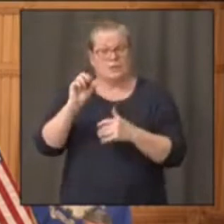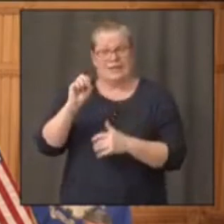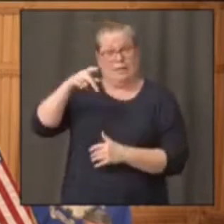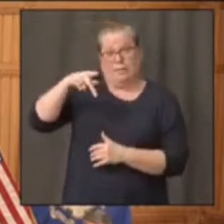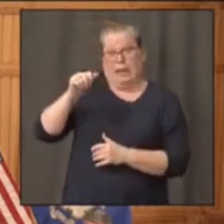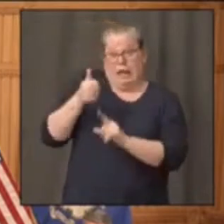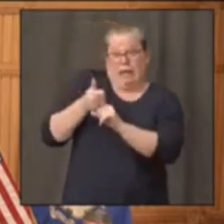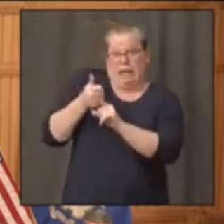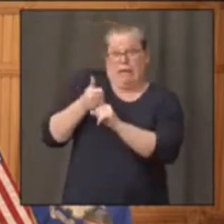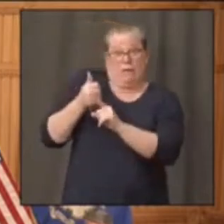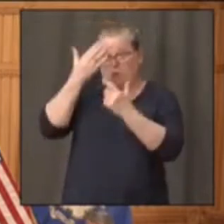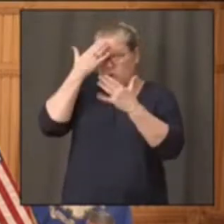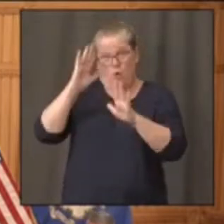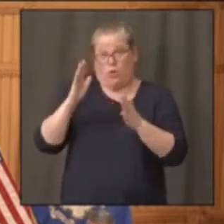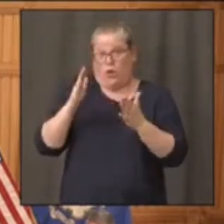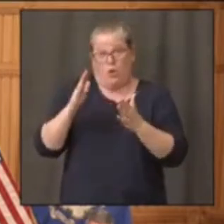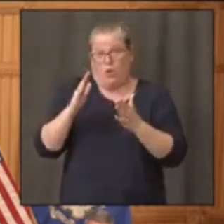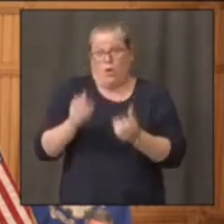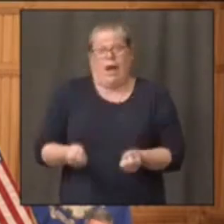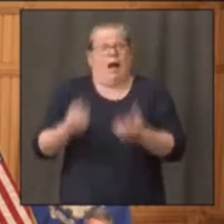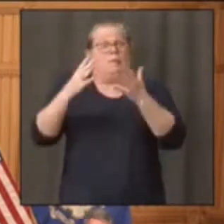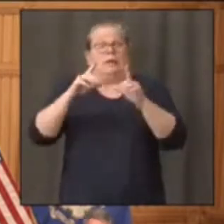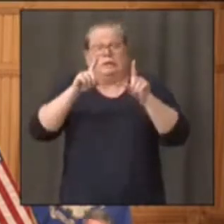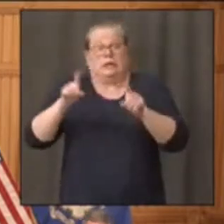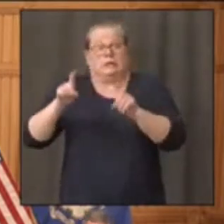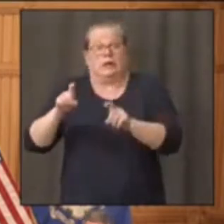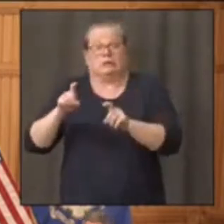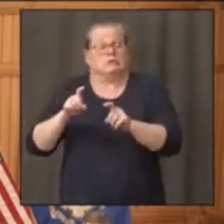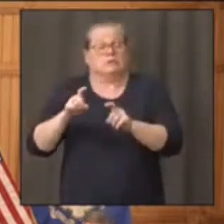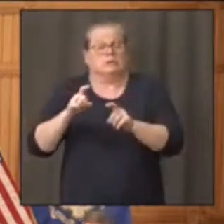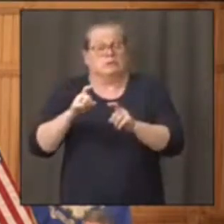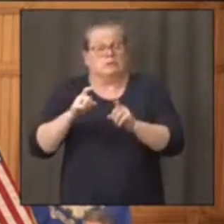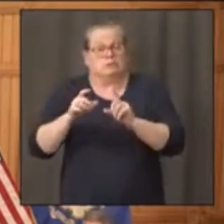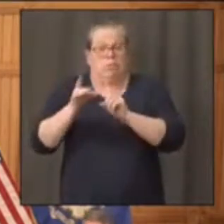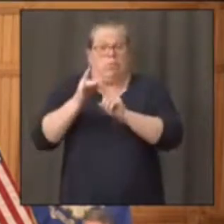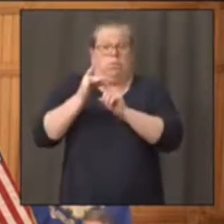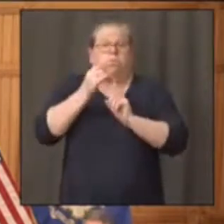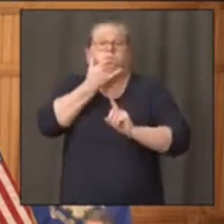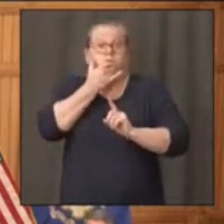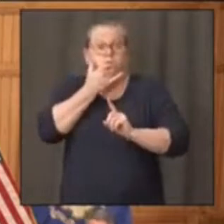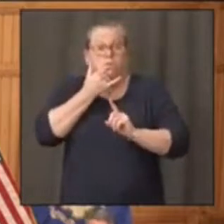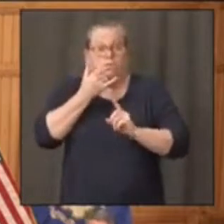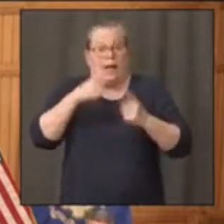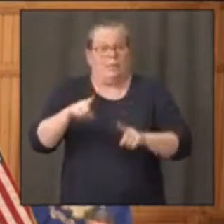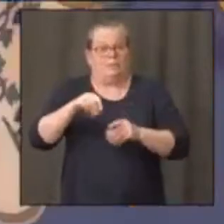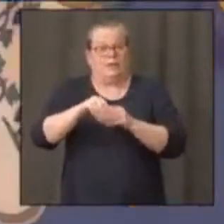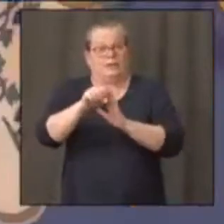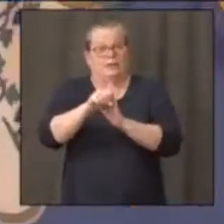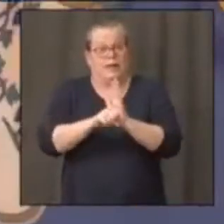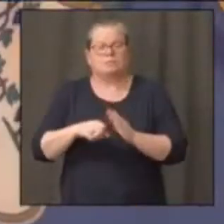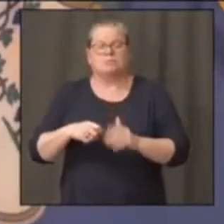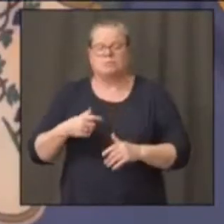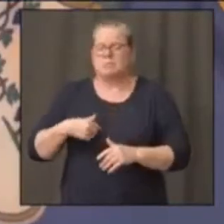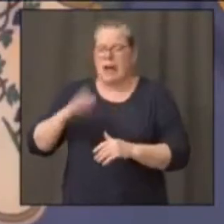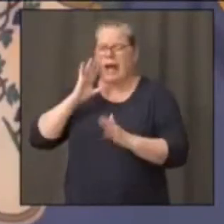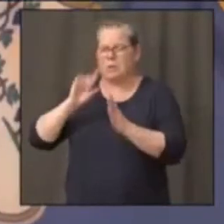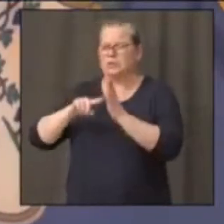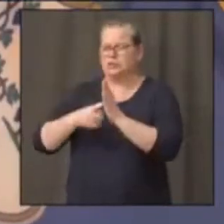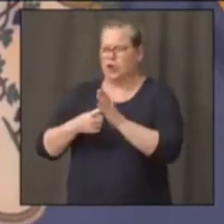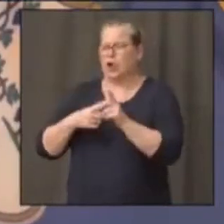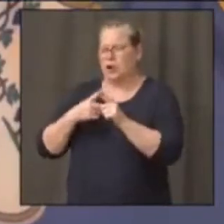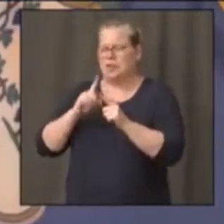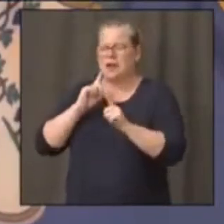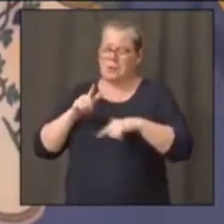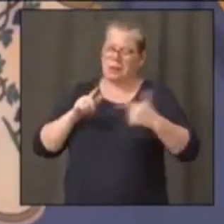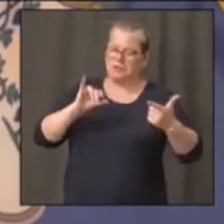false positive tests there may be in the state? I'll start, and then, per usual, hand it right over to Josh. But